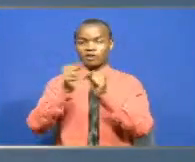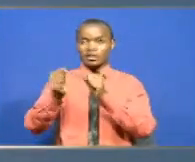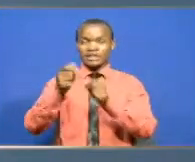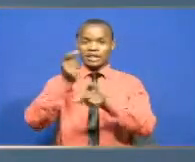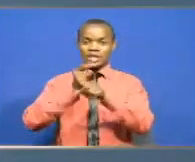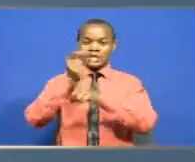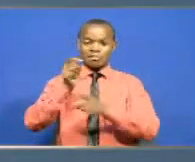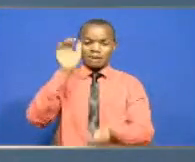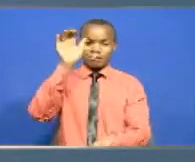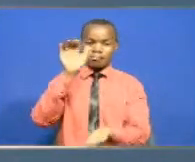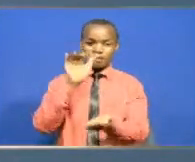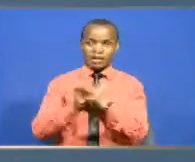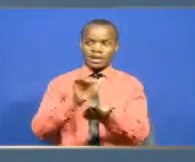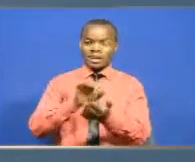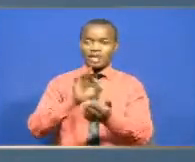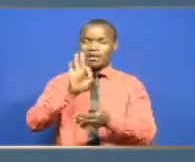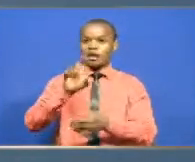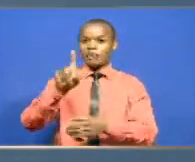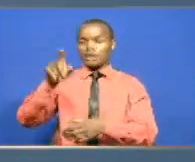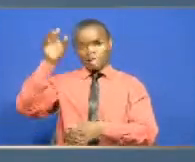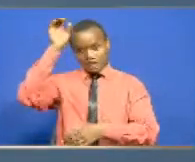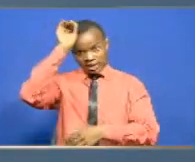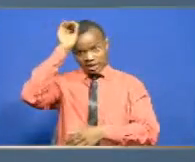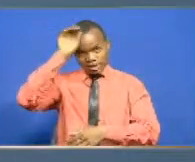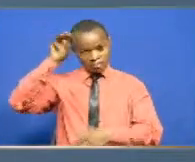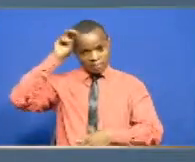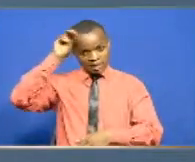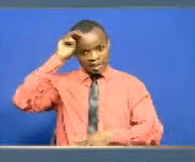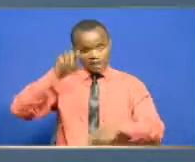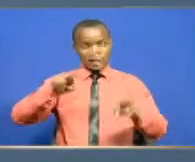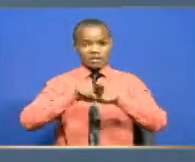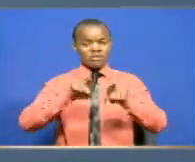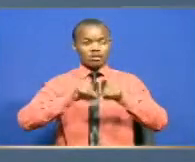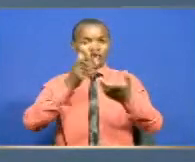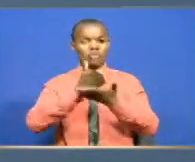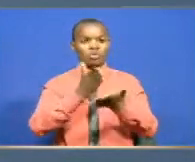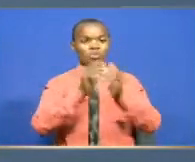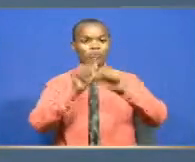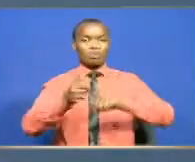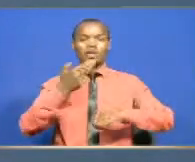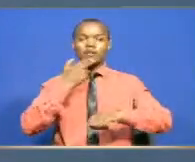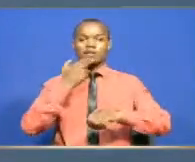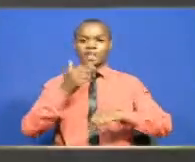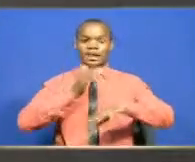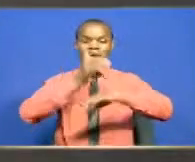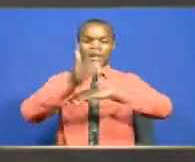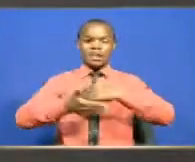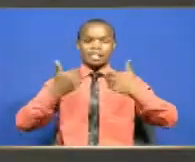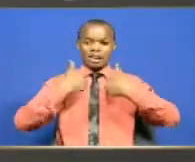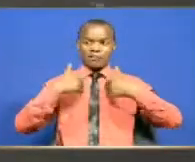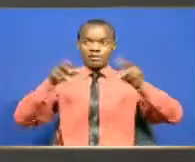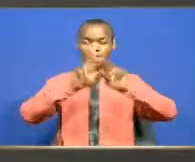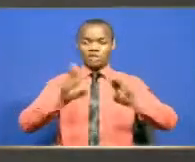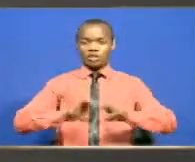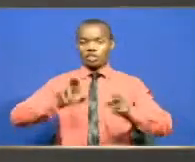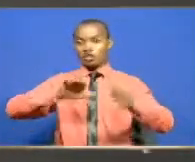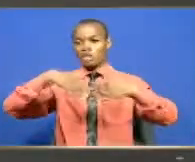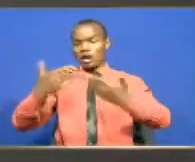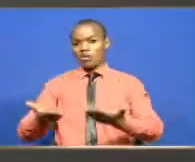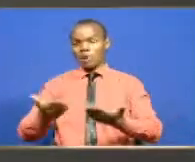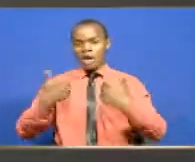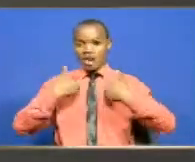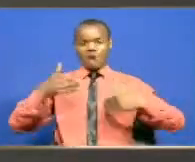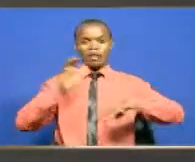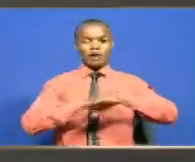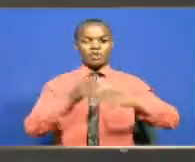down. Highs of 31 degrees Celsius will characterize your Tuesday. Up next is the international forecast. Do have a